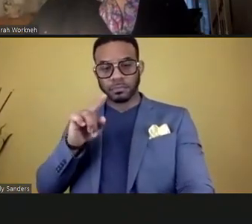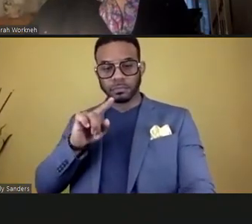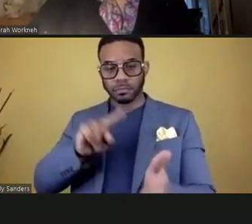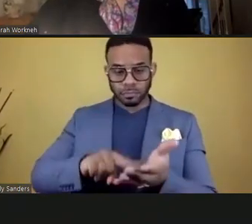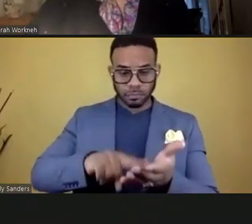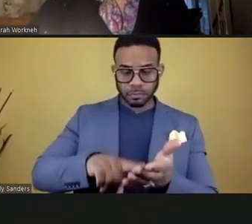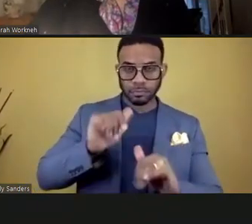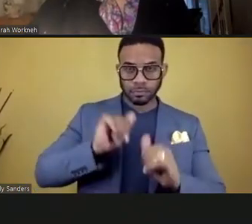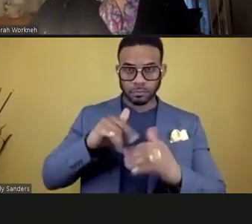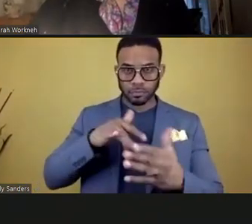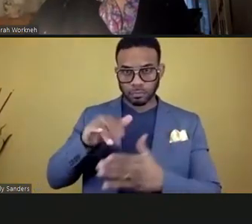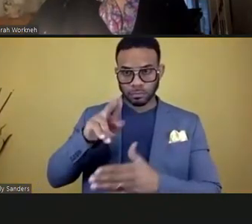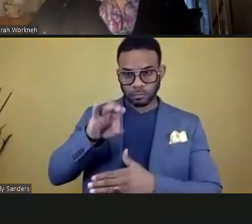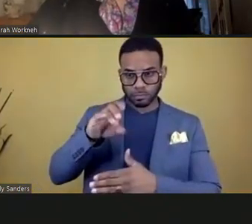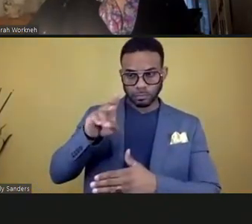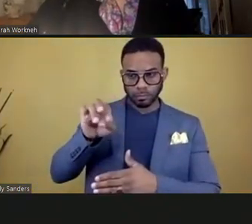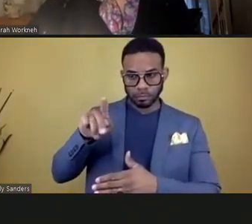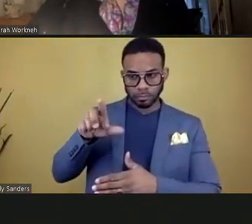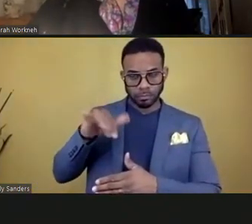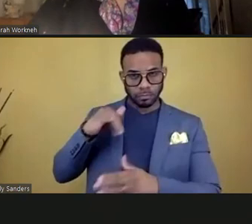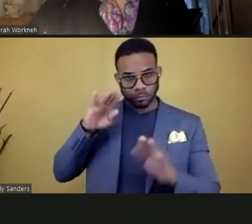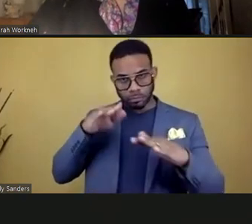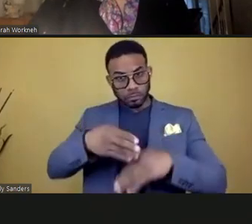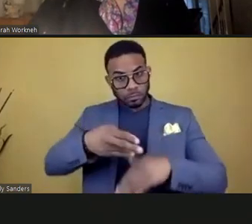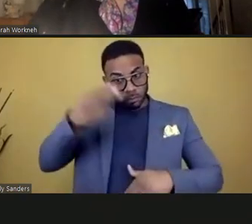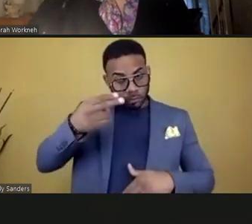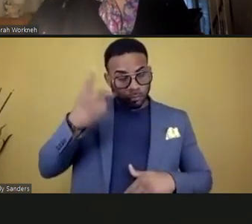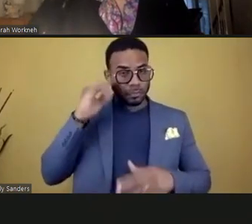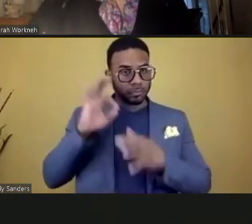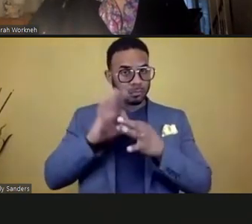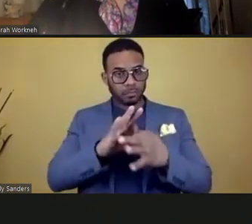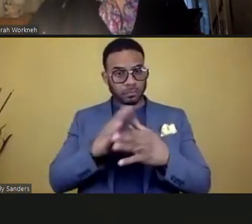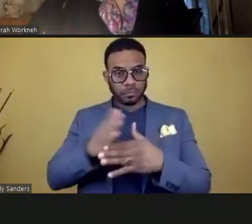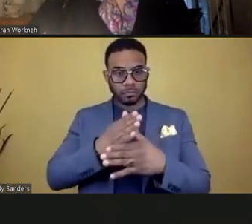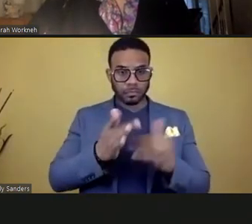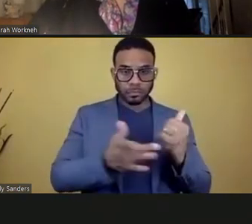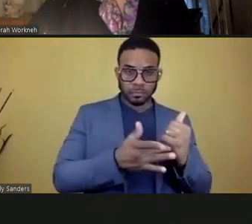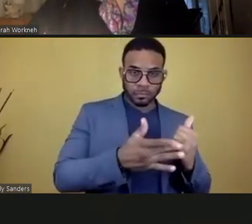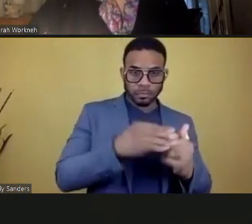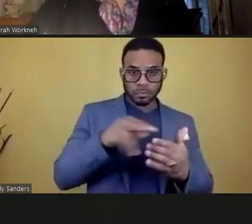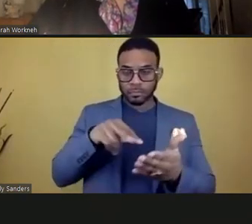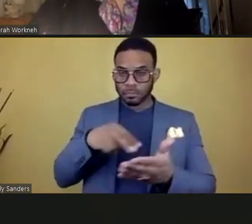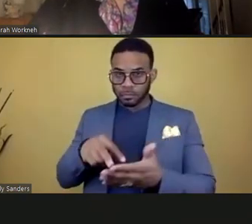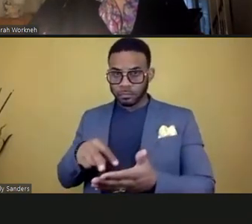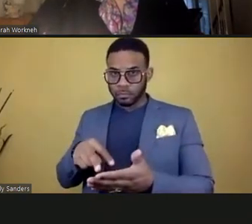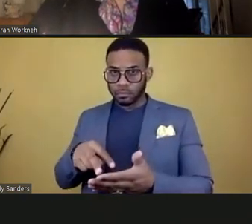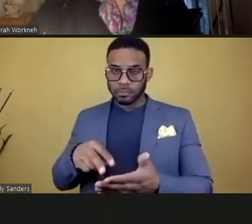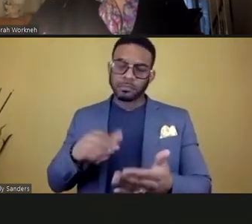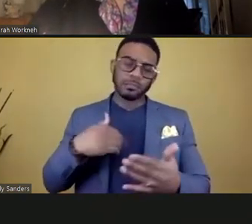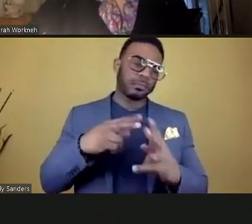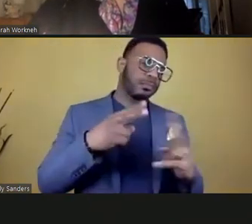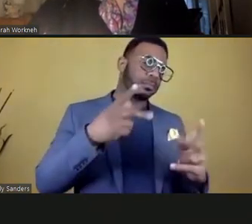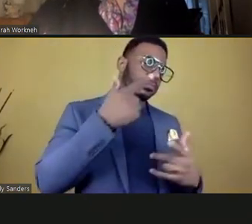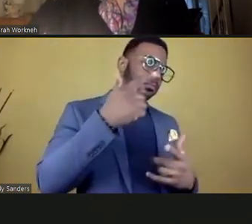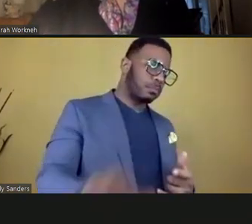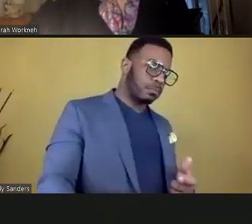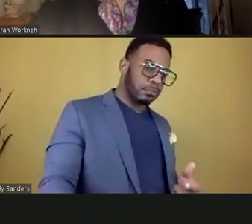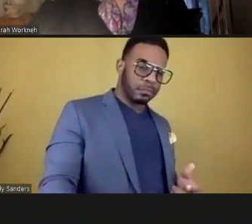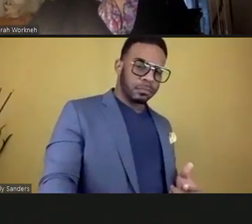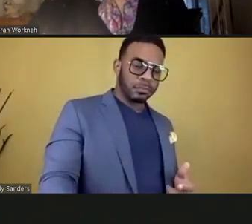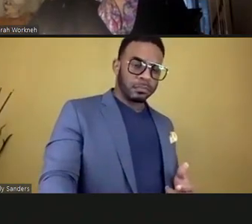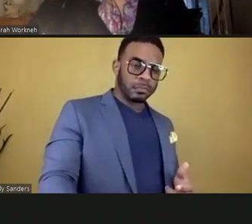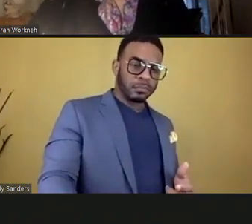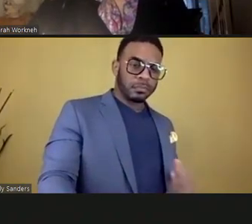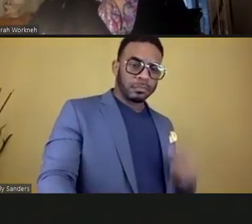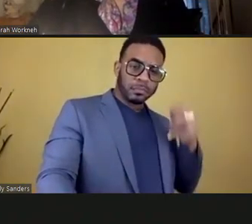performance studies at UC Berkeley, where I focused on the histories of the relationship between technology and dance. So I'm very interested in the